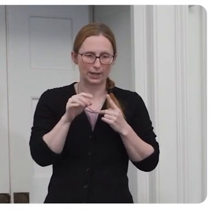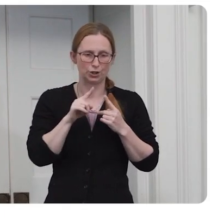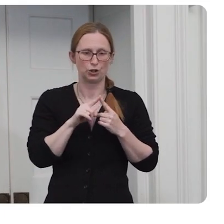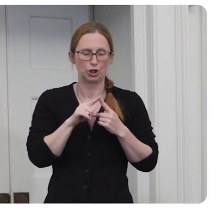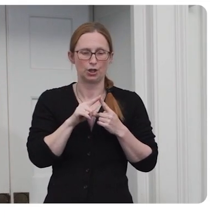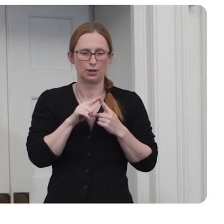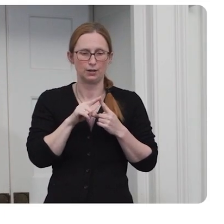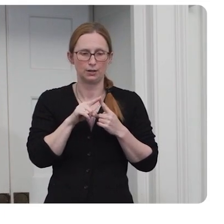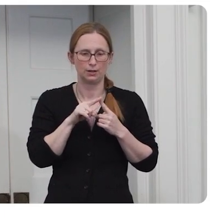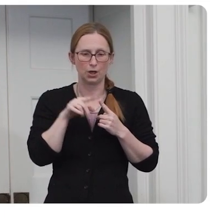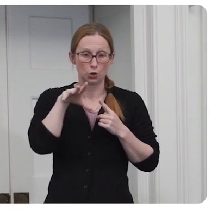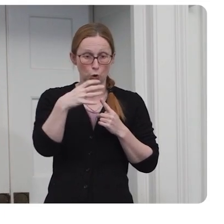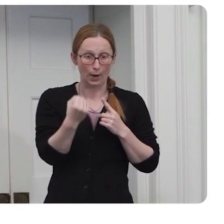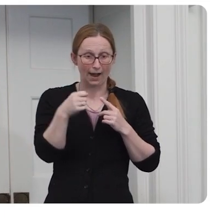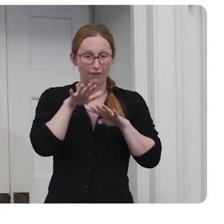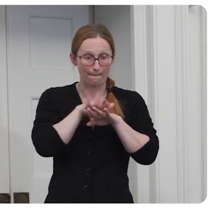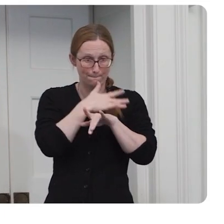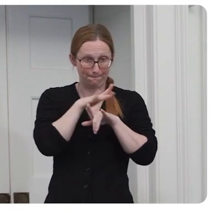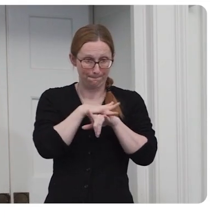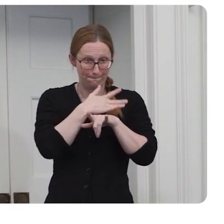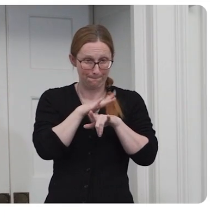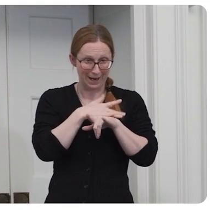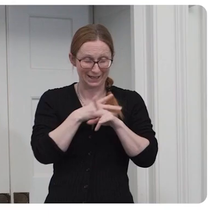first question is, do you have a pet?